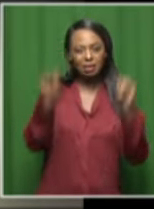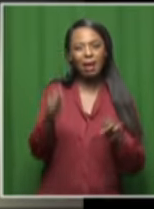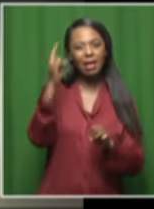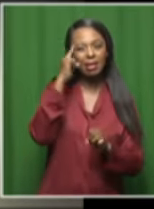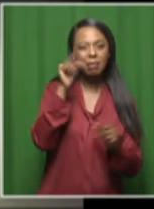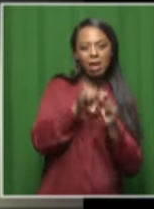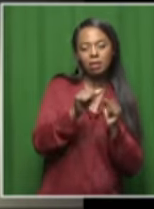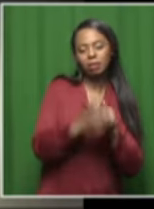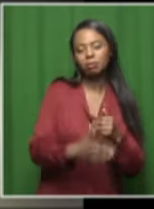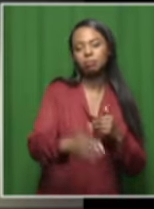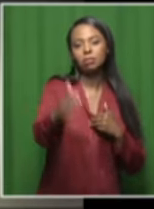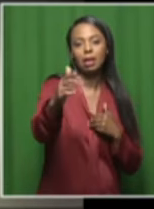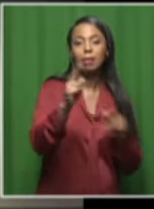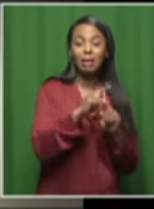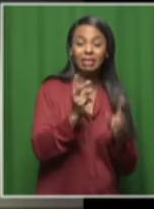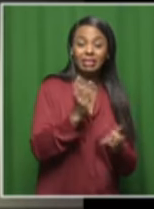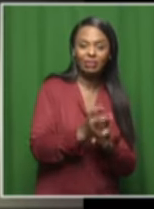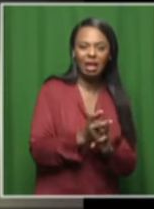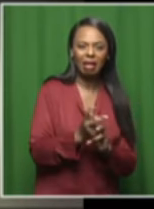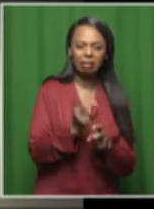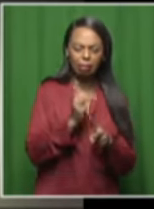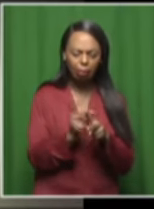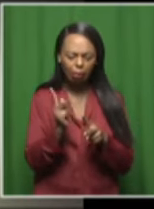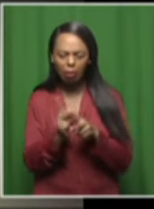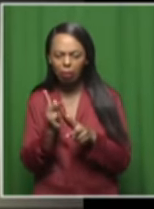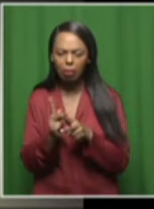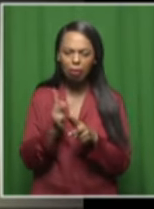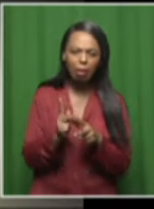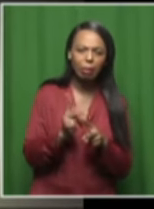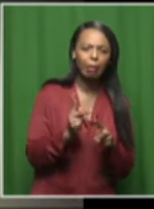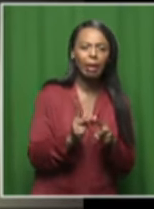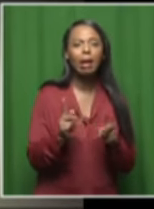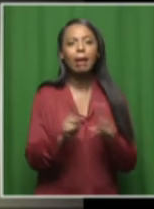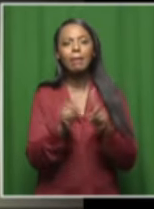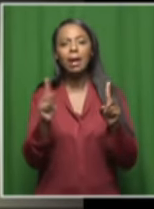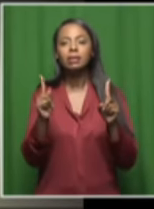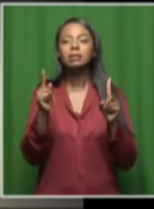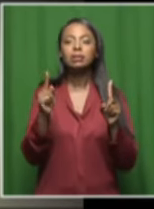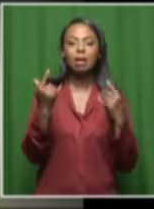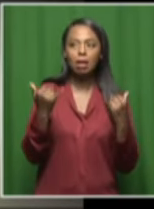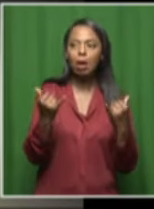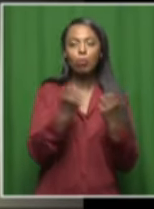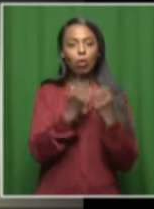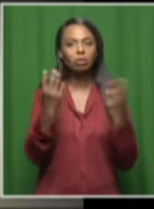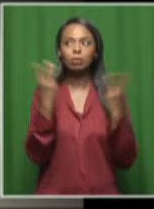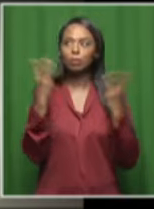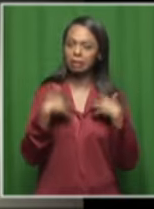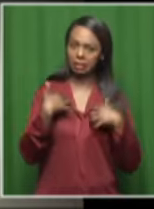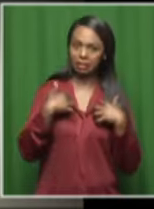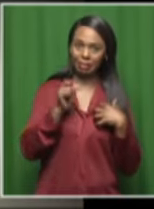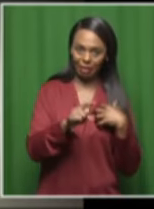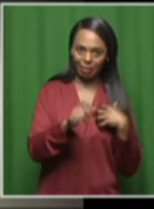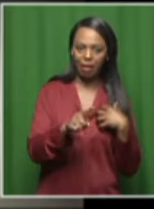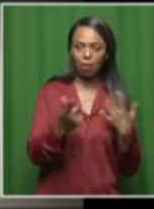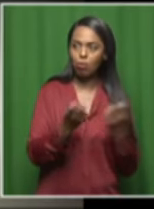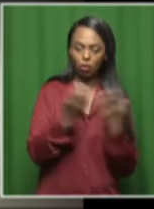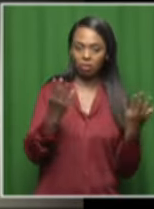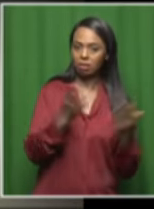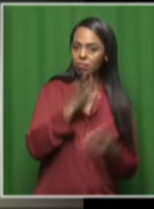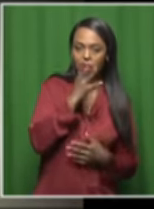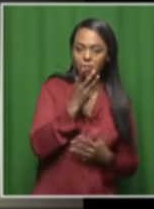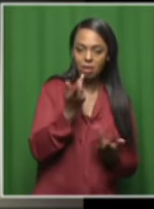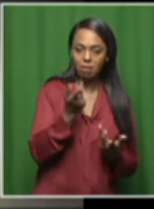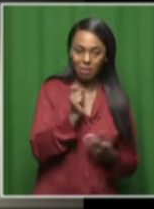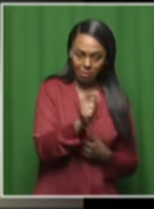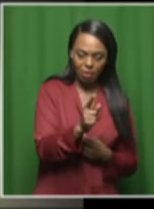So it's going to be difficult and messy over the next little while, but at least the upside is that people really want this. And it's going to be good